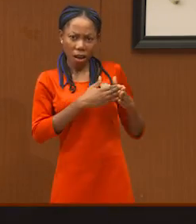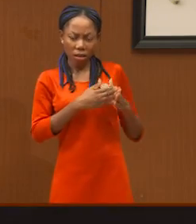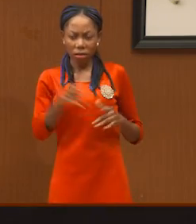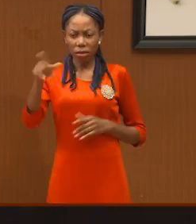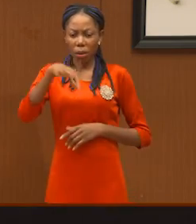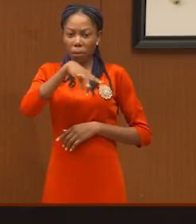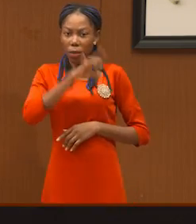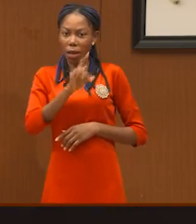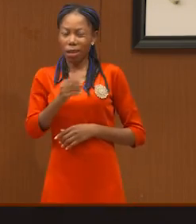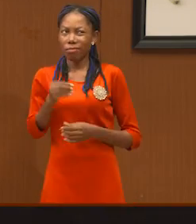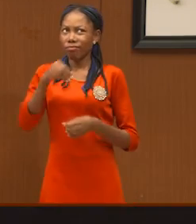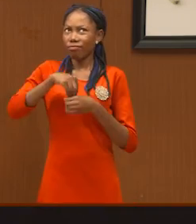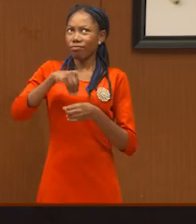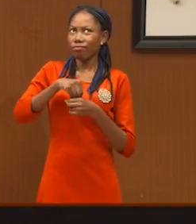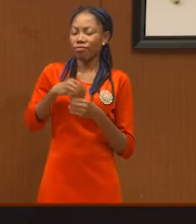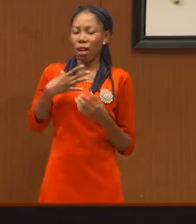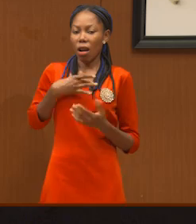property in 2020,